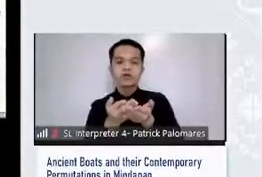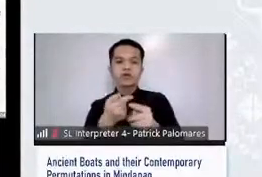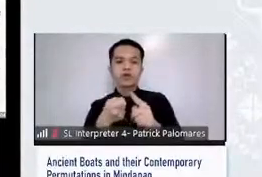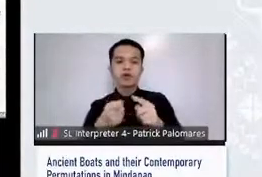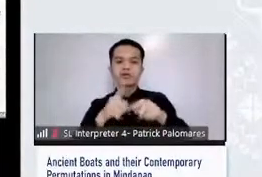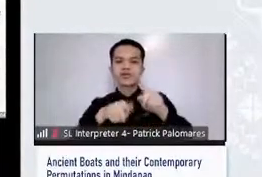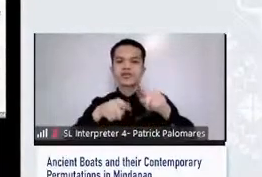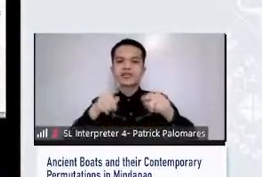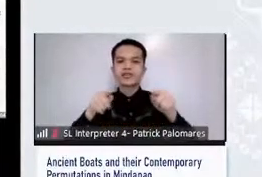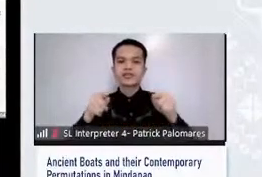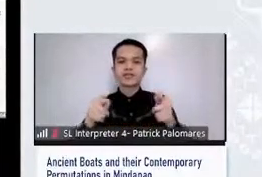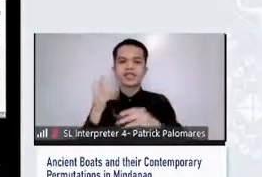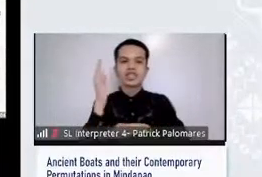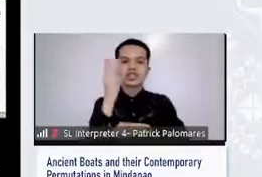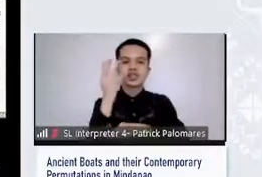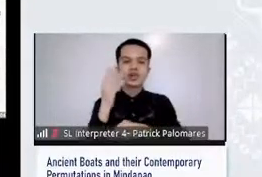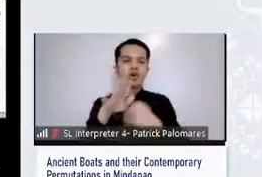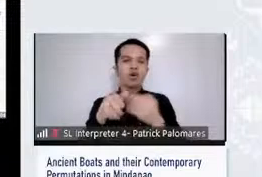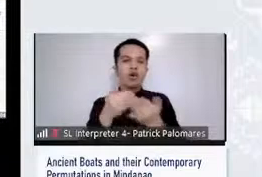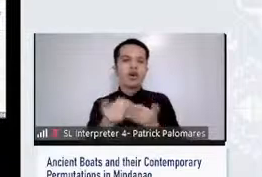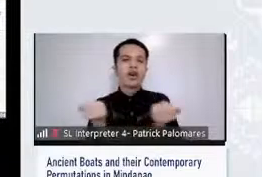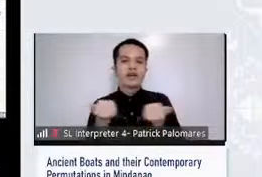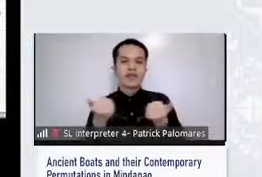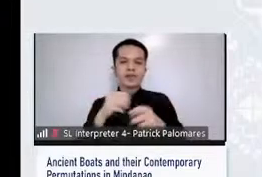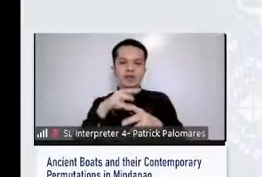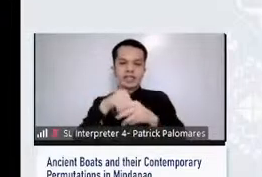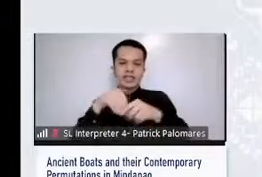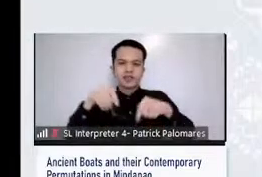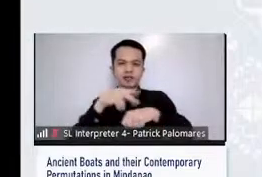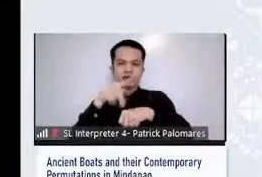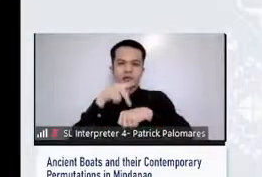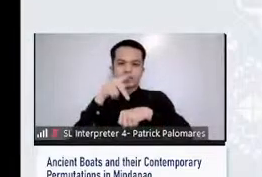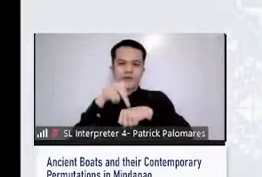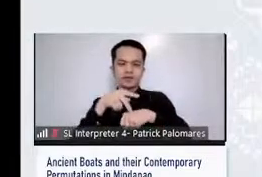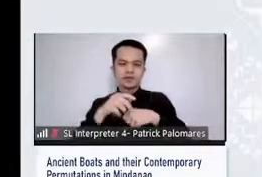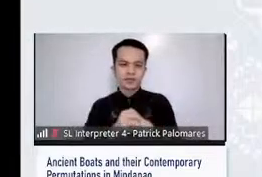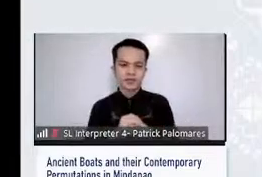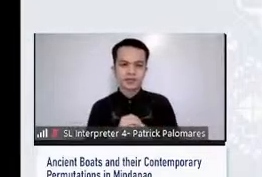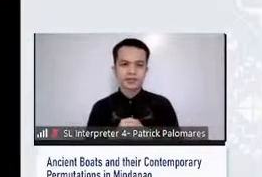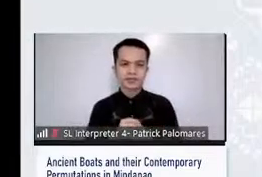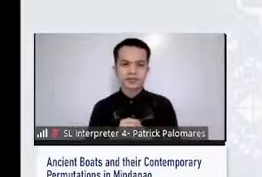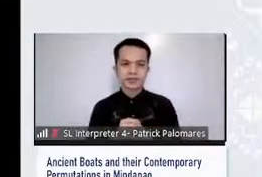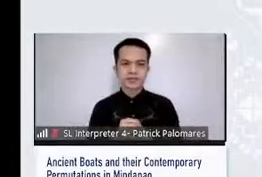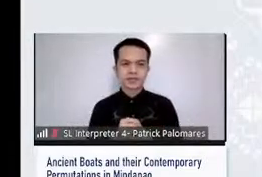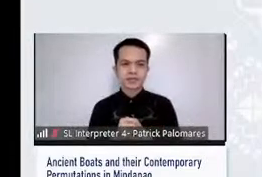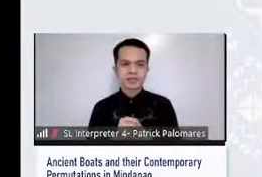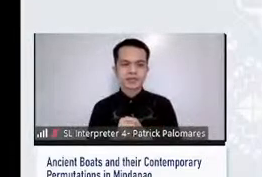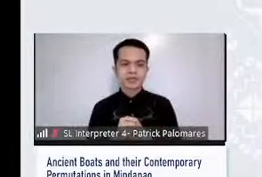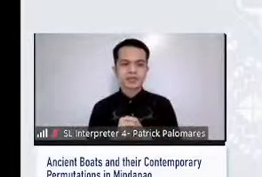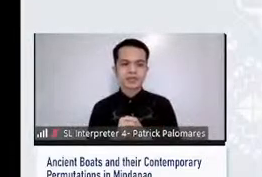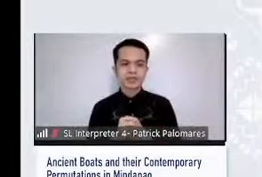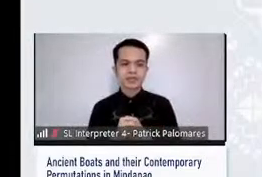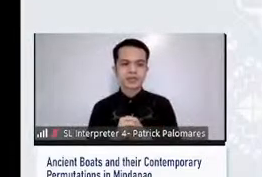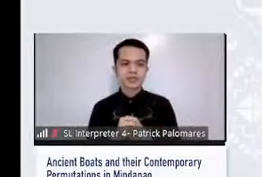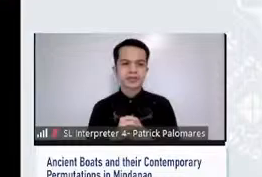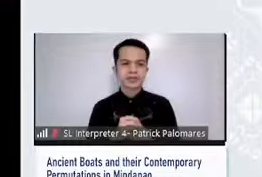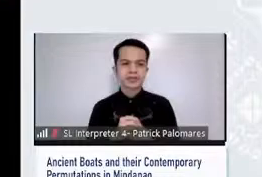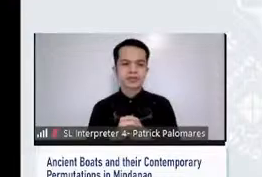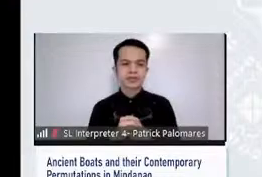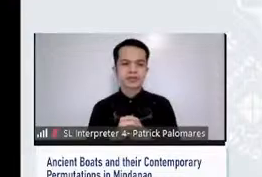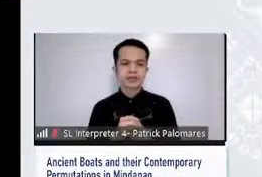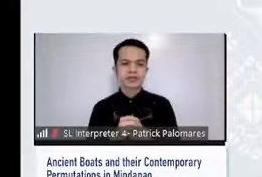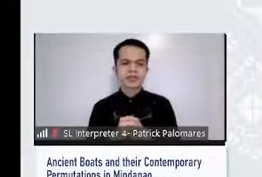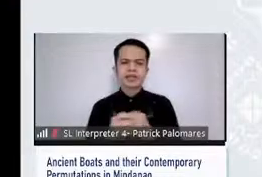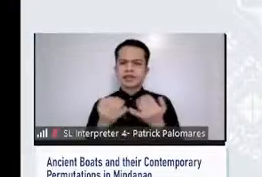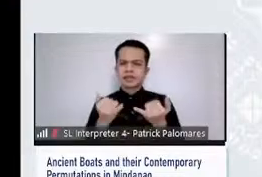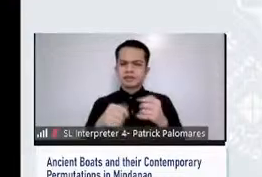archipelago and the neighboring region. Let me go back in terms of timeline to